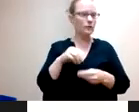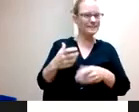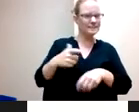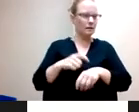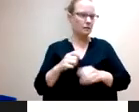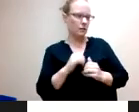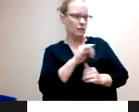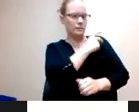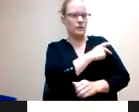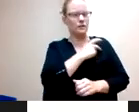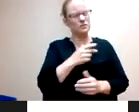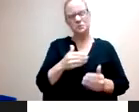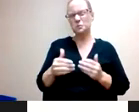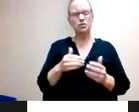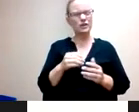Next.